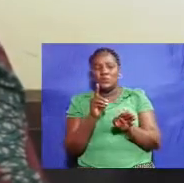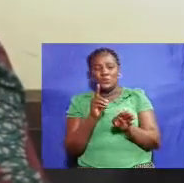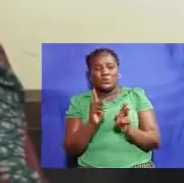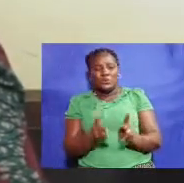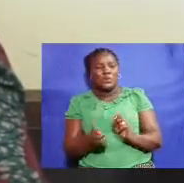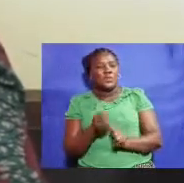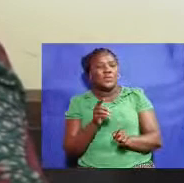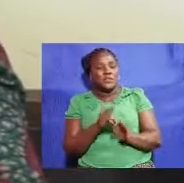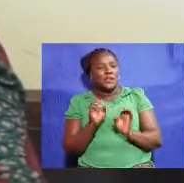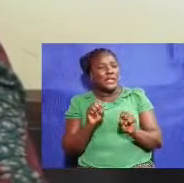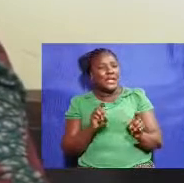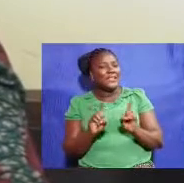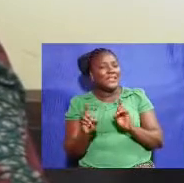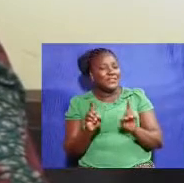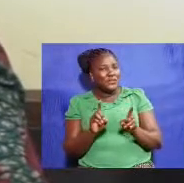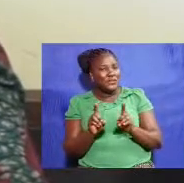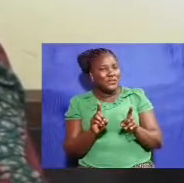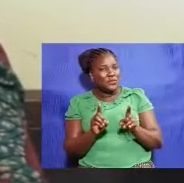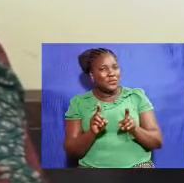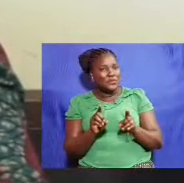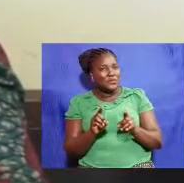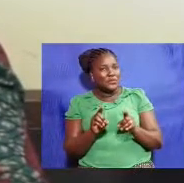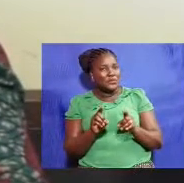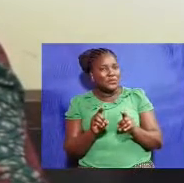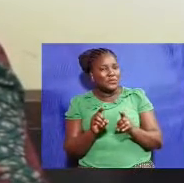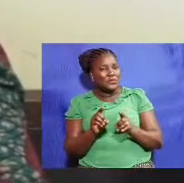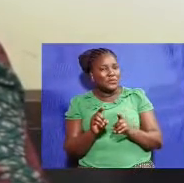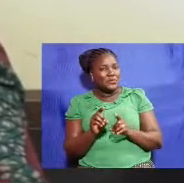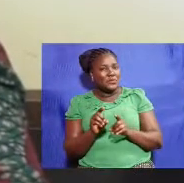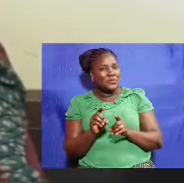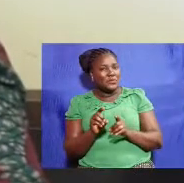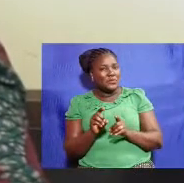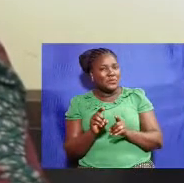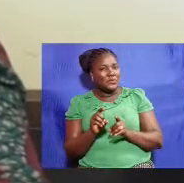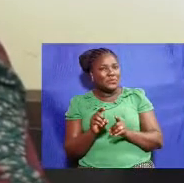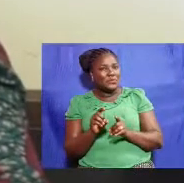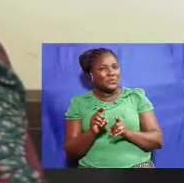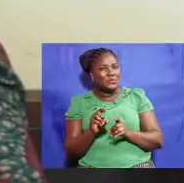also excel in their areas of endeavor.